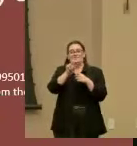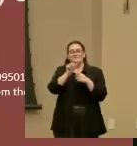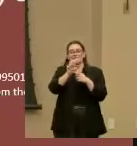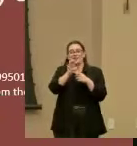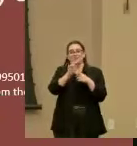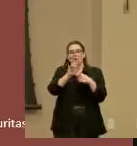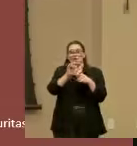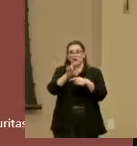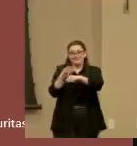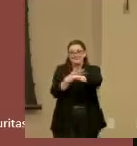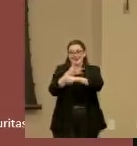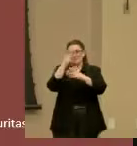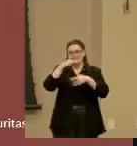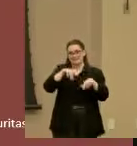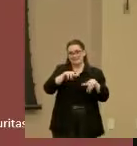about this too.